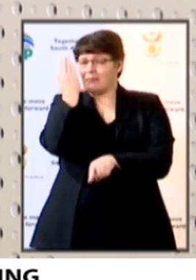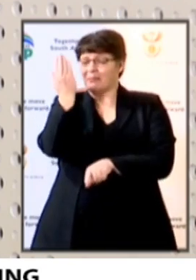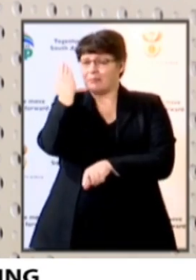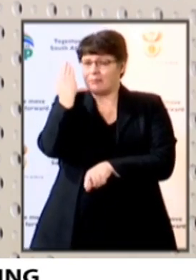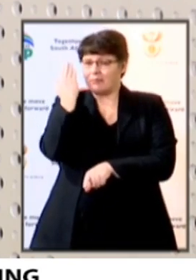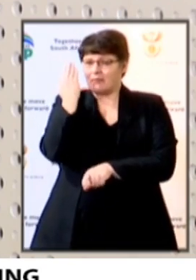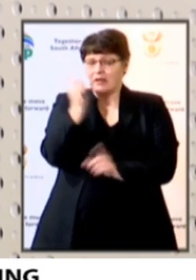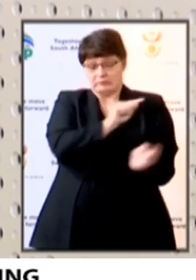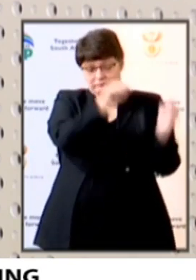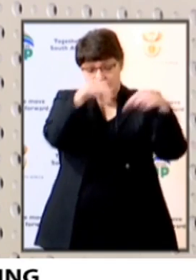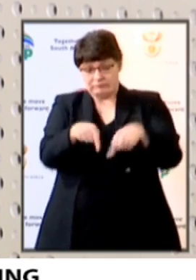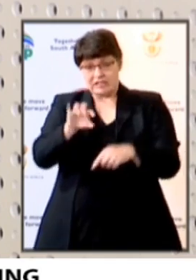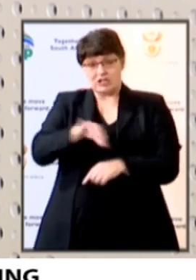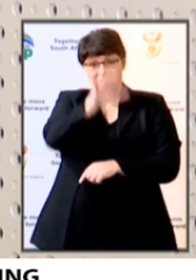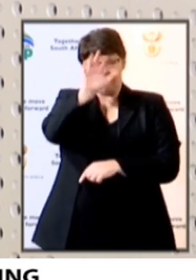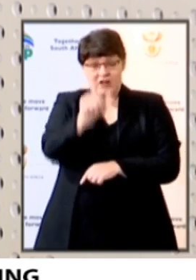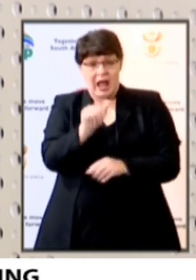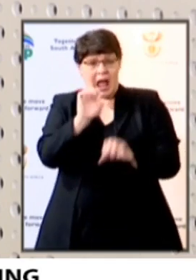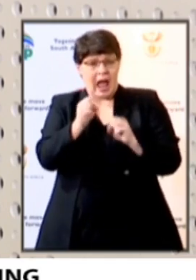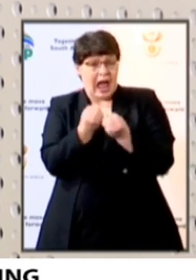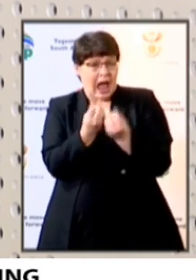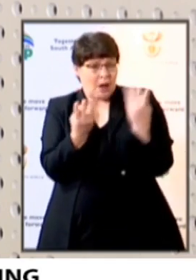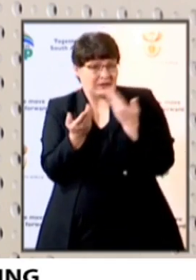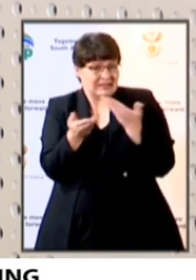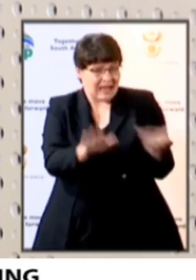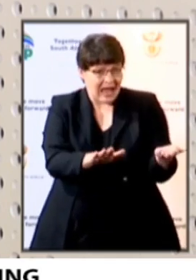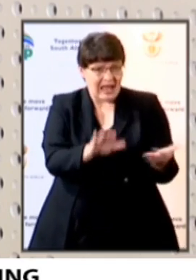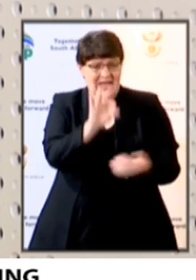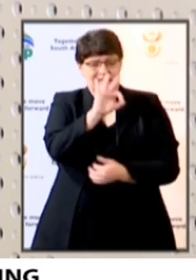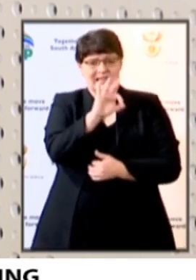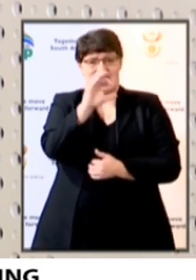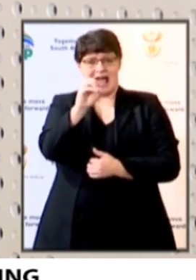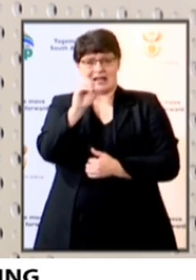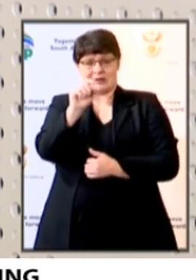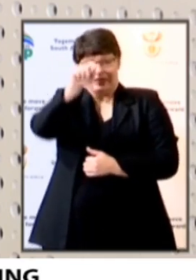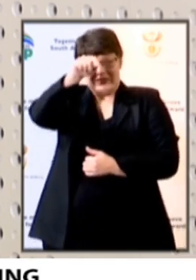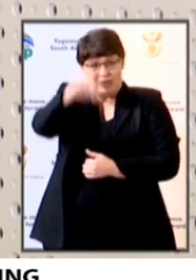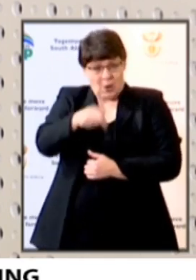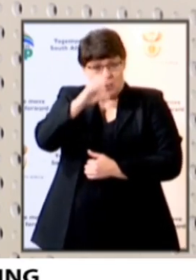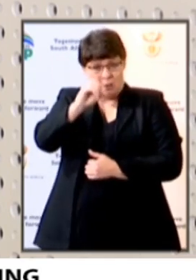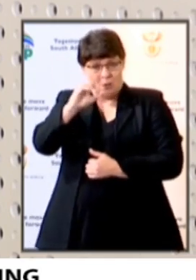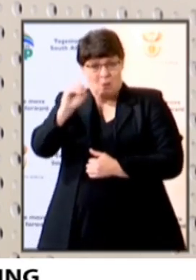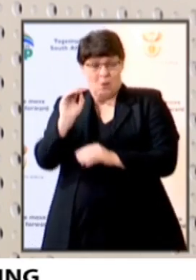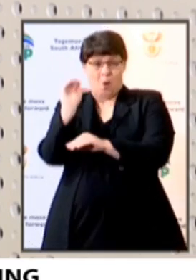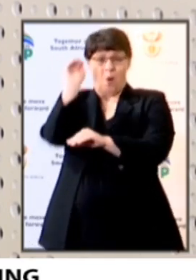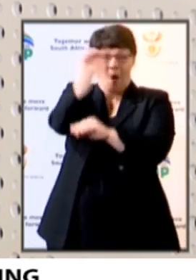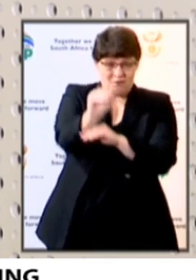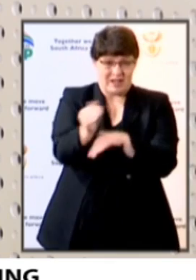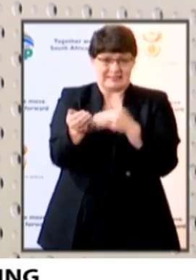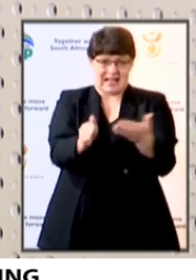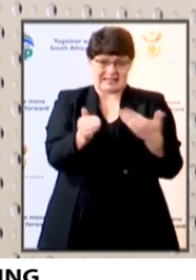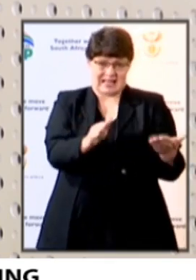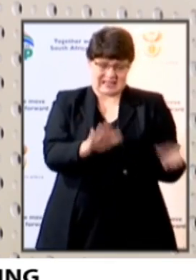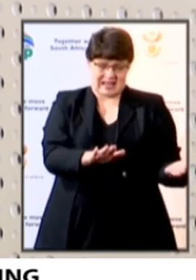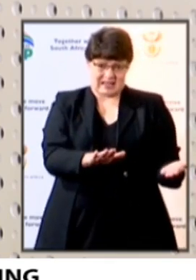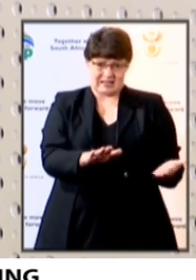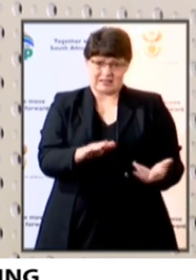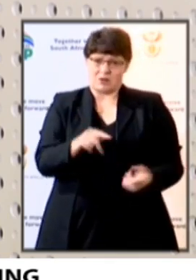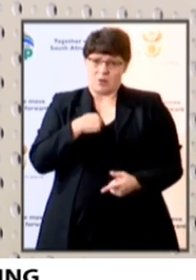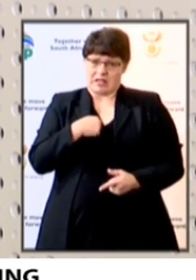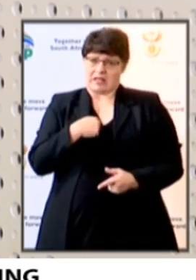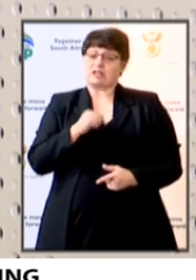we lost more than 300,000 people, and we don't want to go there this time. And of